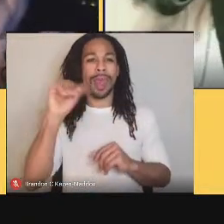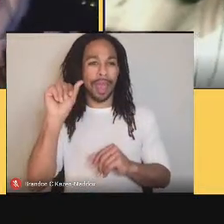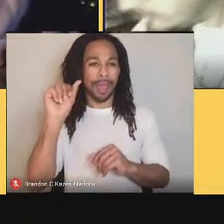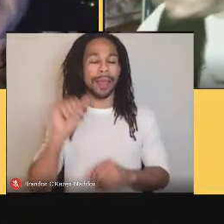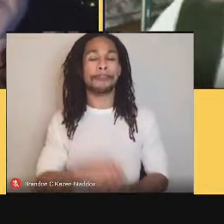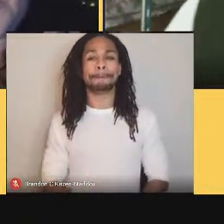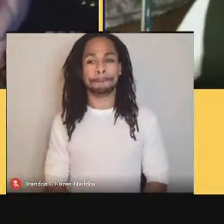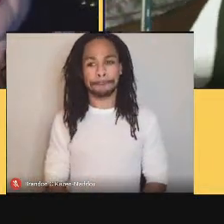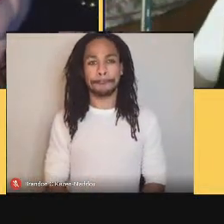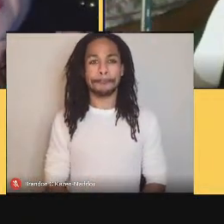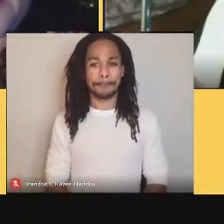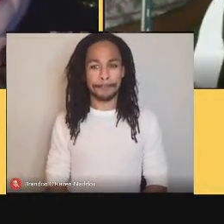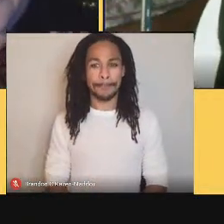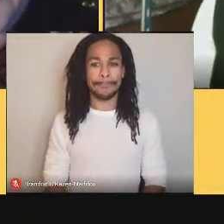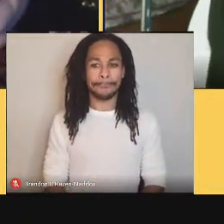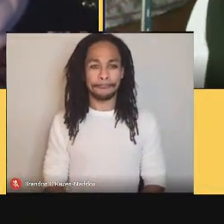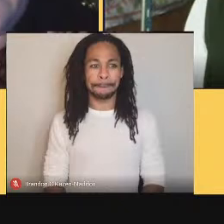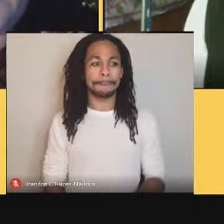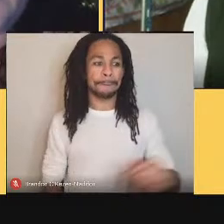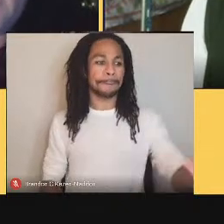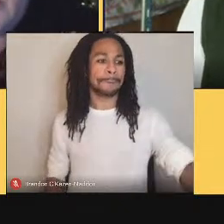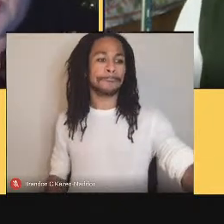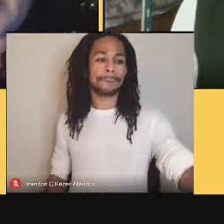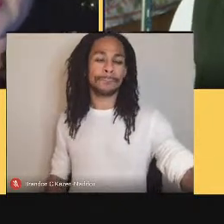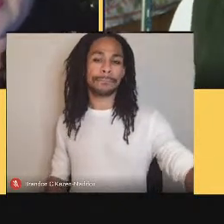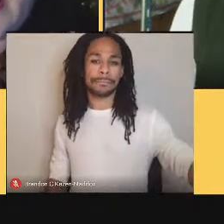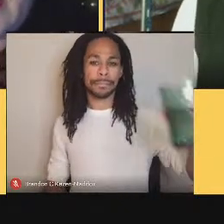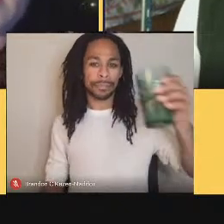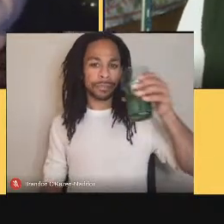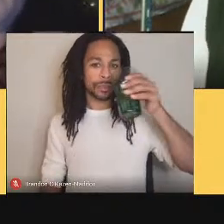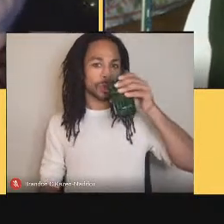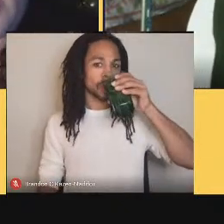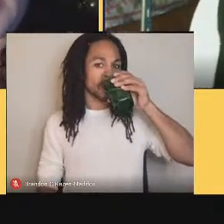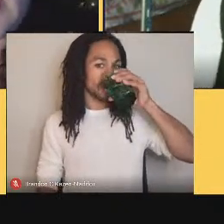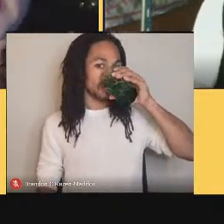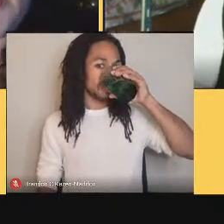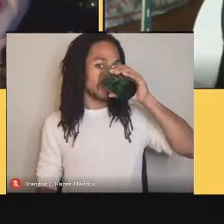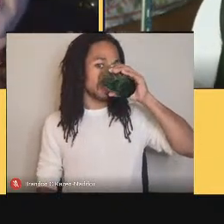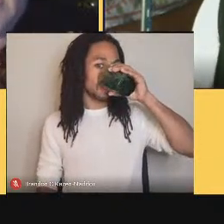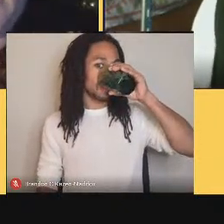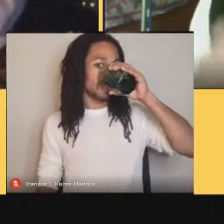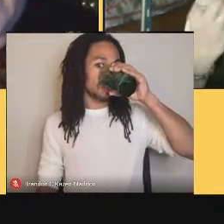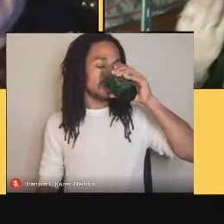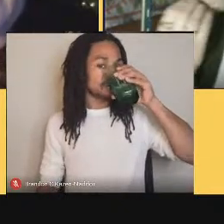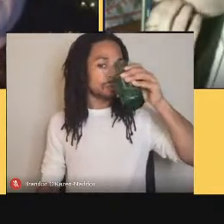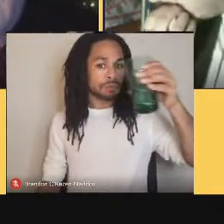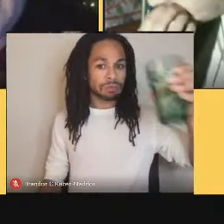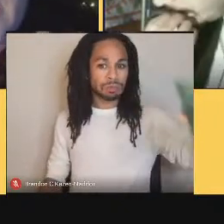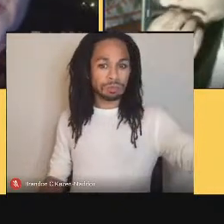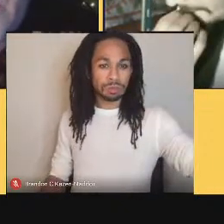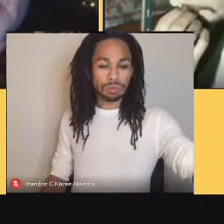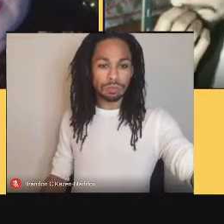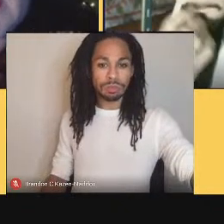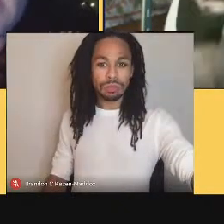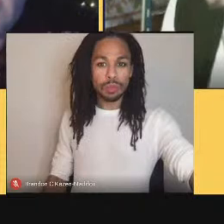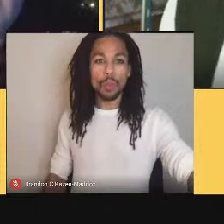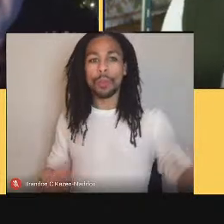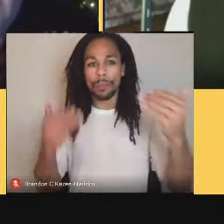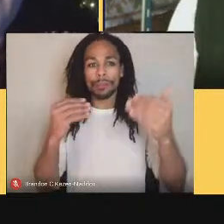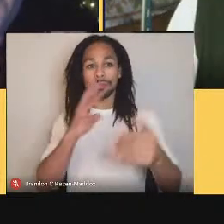let's briefly touch on the values of diegetic and non-diegetic music, or in other